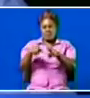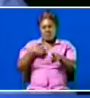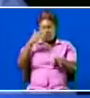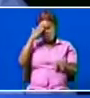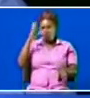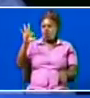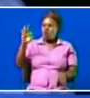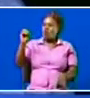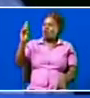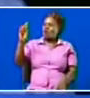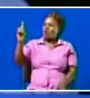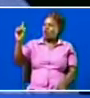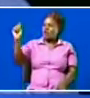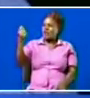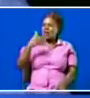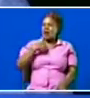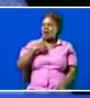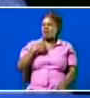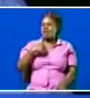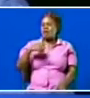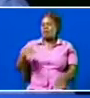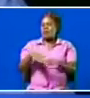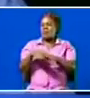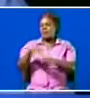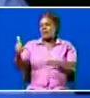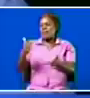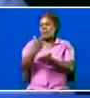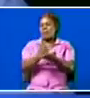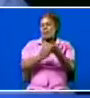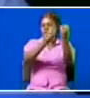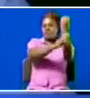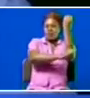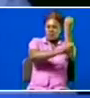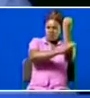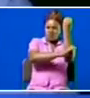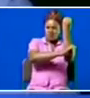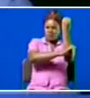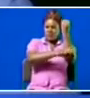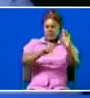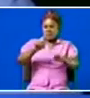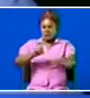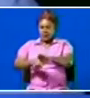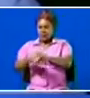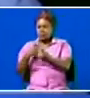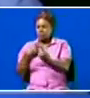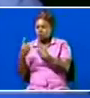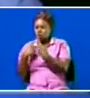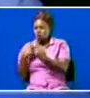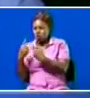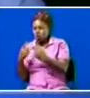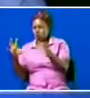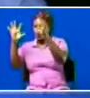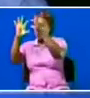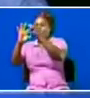Kenya also has members in other parts of the country. So When we talk about